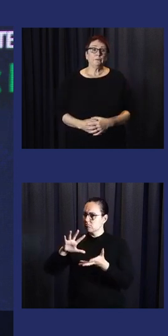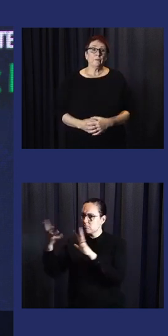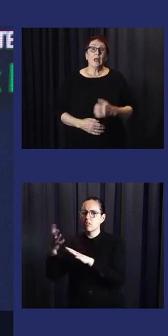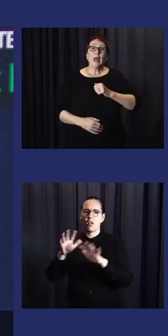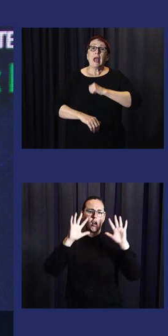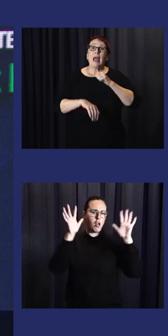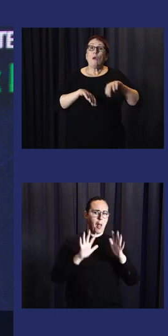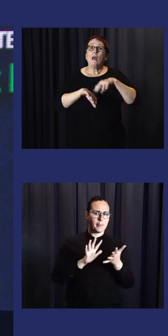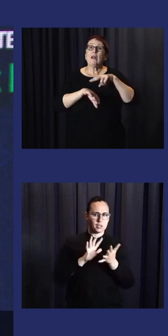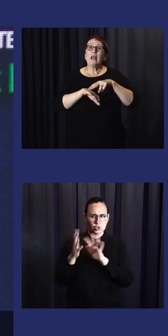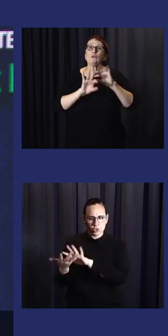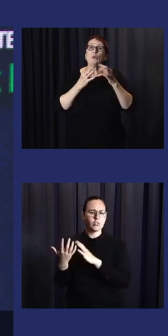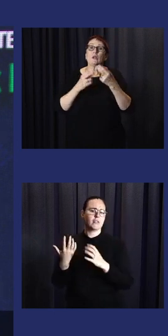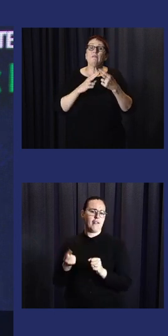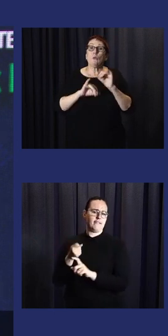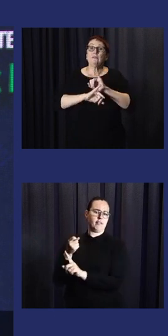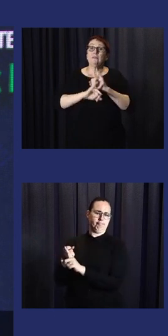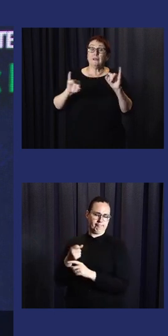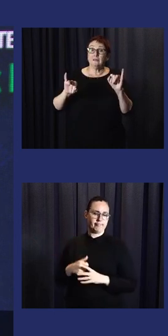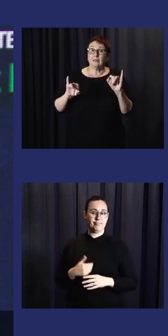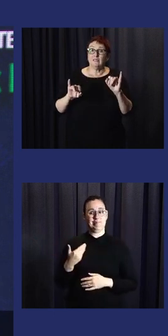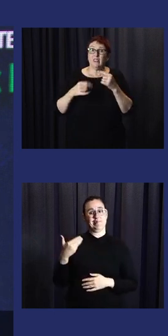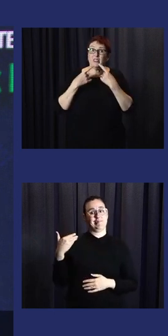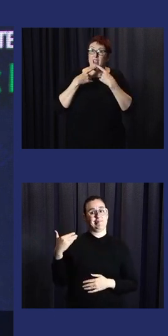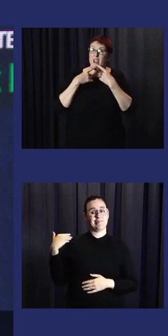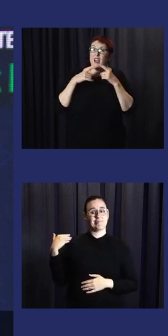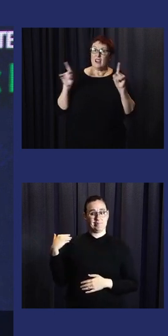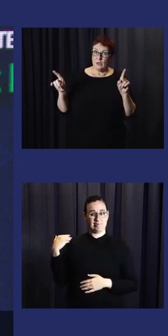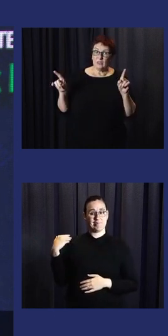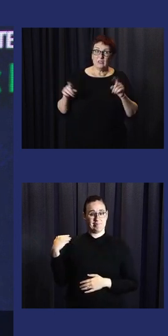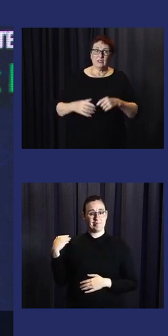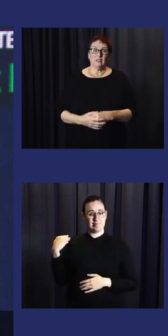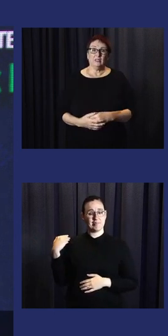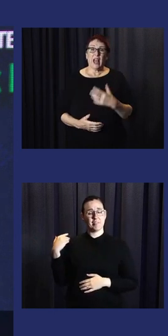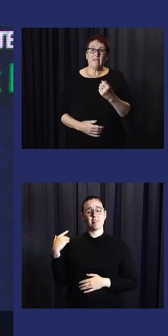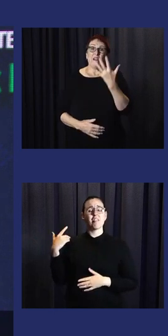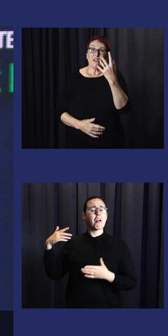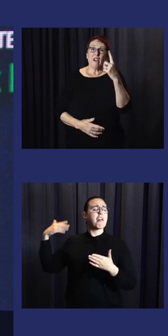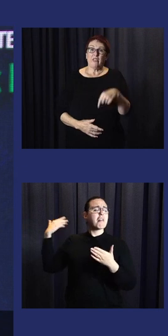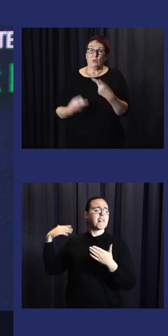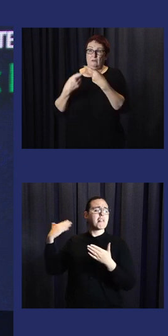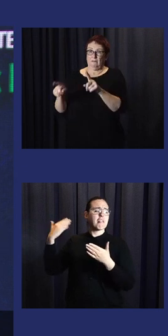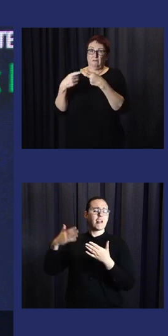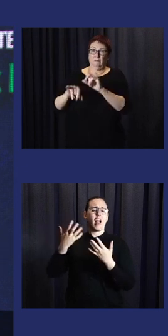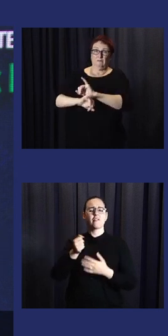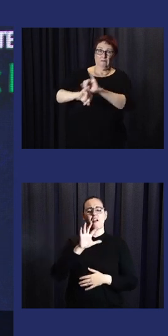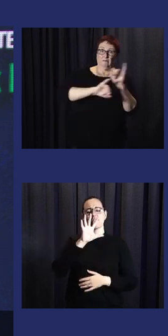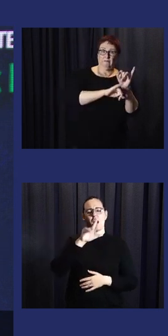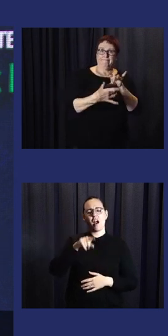Disaster, reported that 90% of more than 5,000 disasters are related